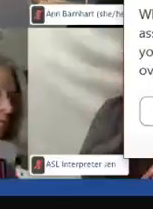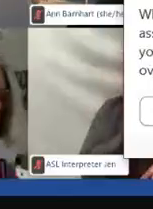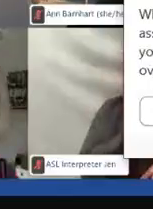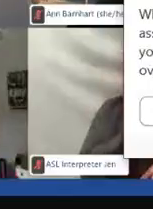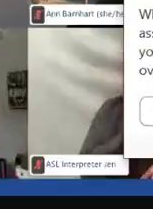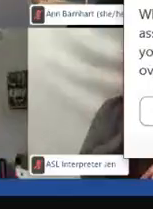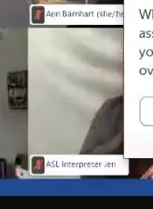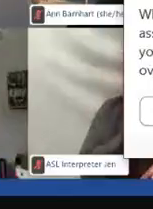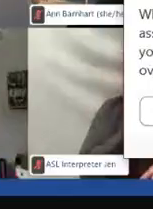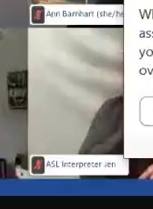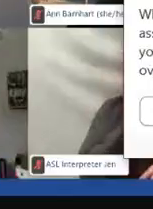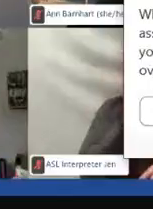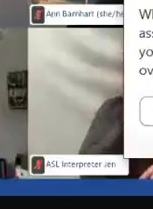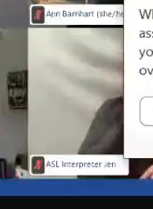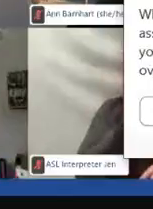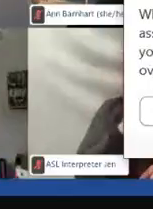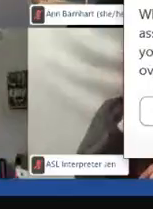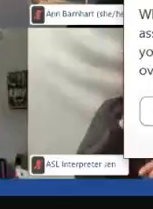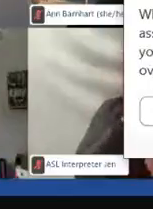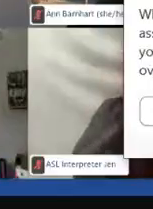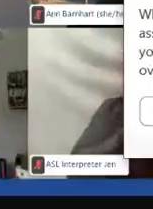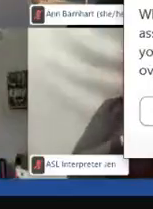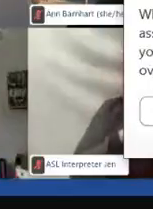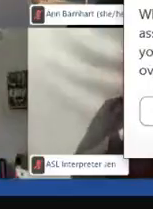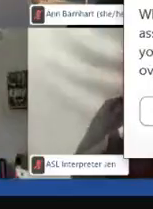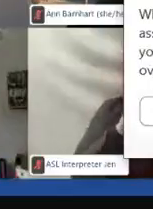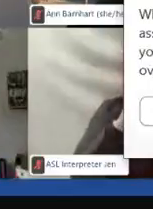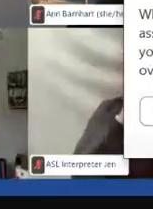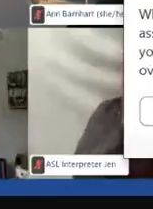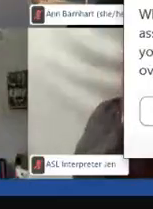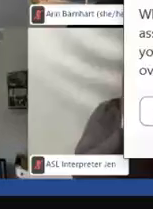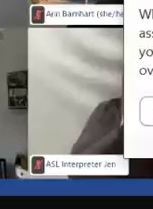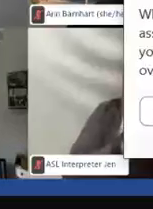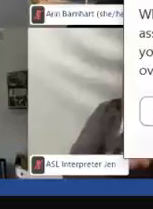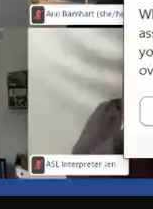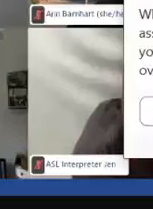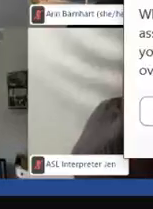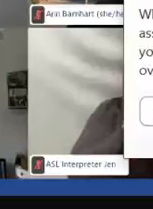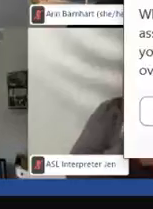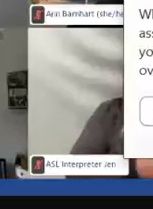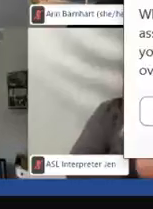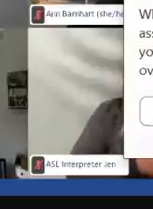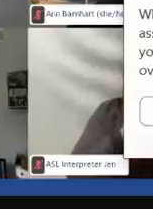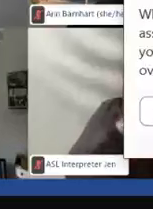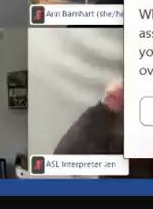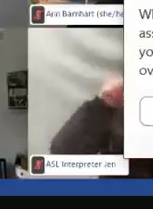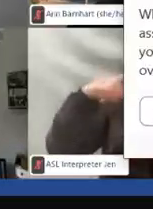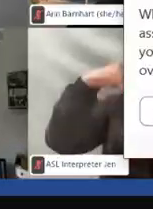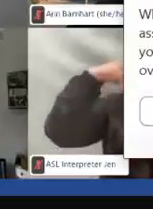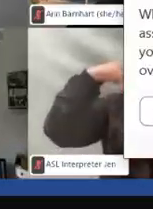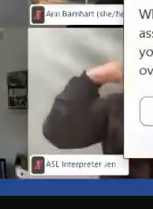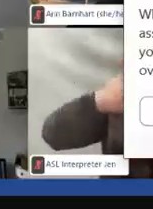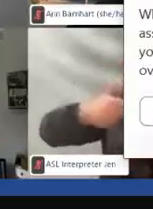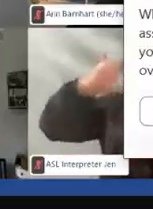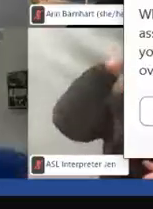any way to validate or check that that self-reporting is accurate from the standpoint of governance